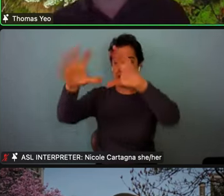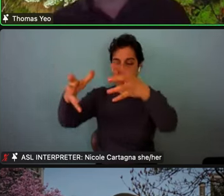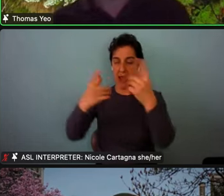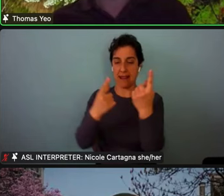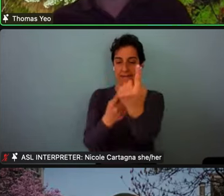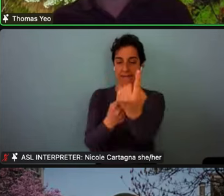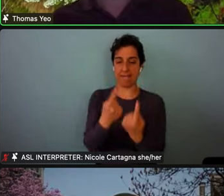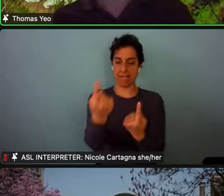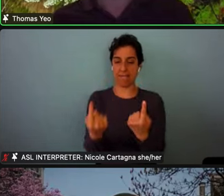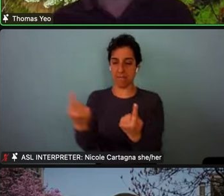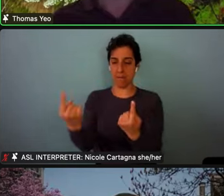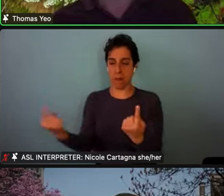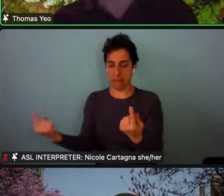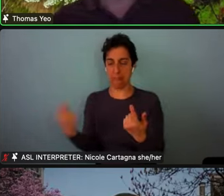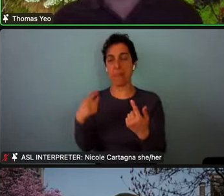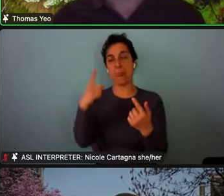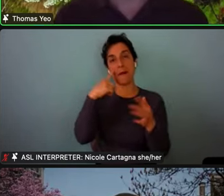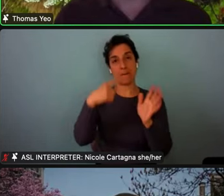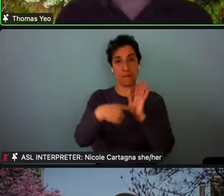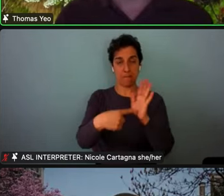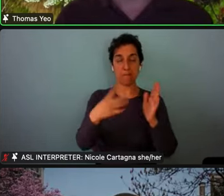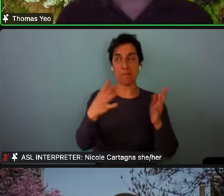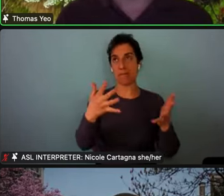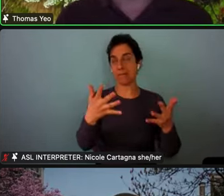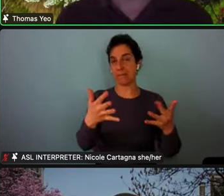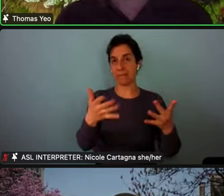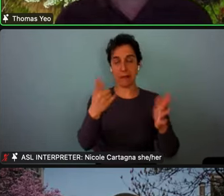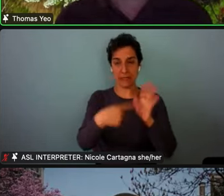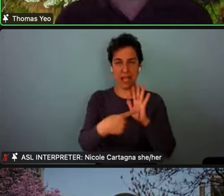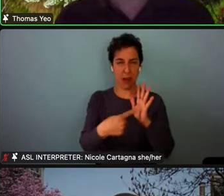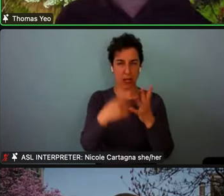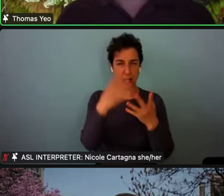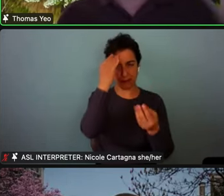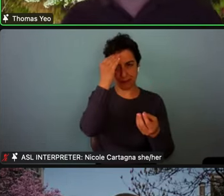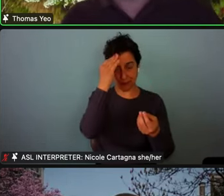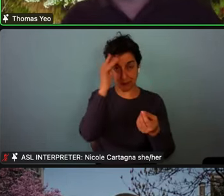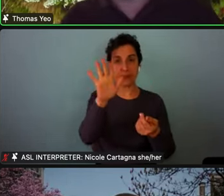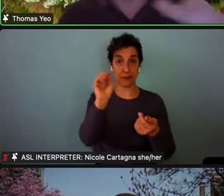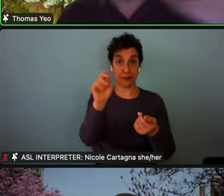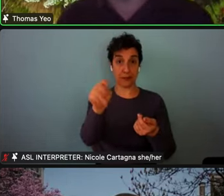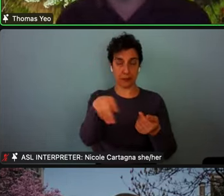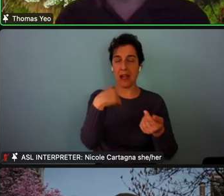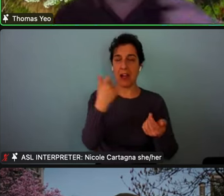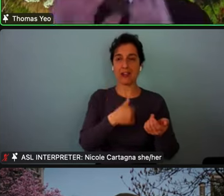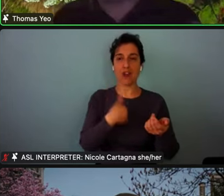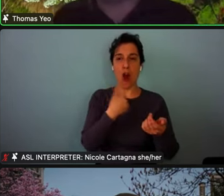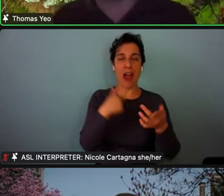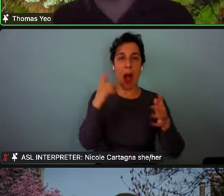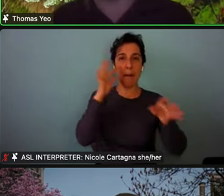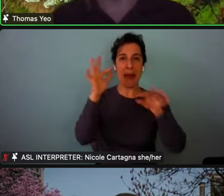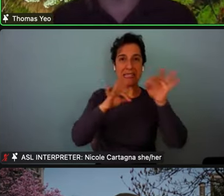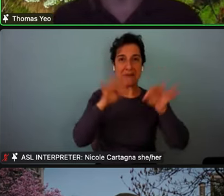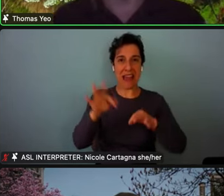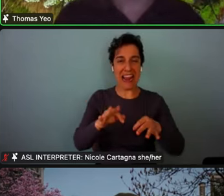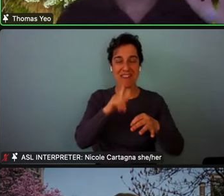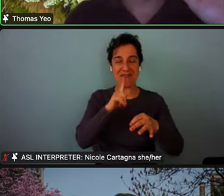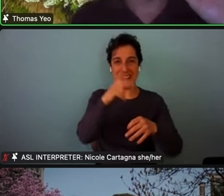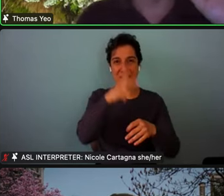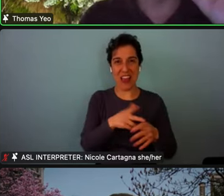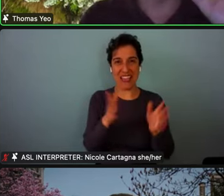have let me see in this example. Okay. Sorry, I'm explaining this very poorly,